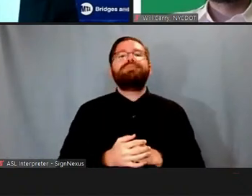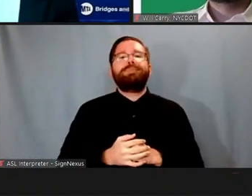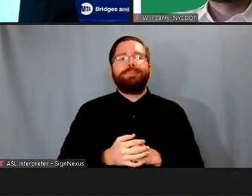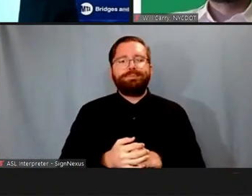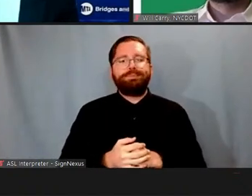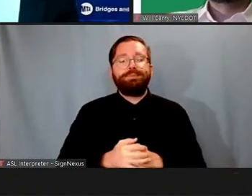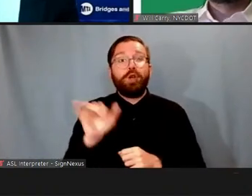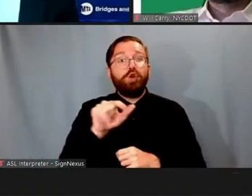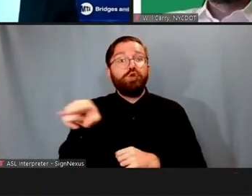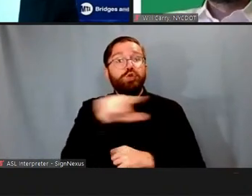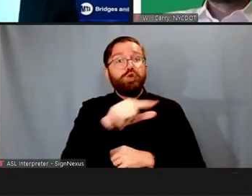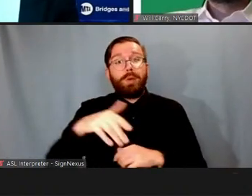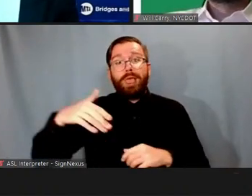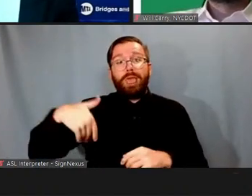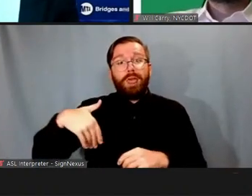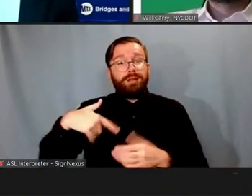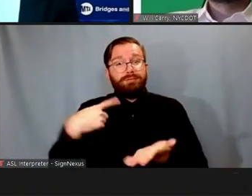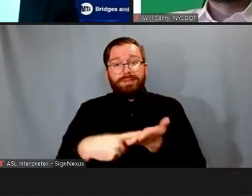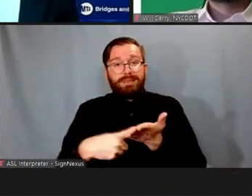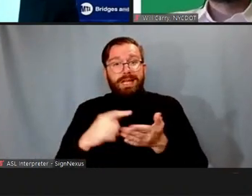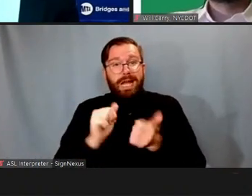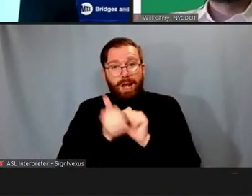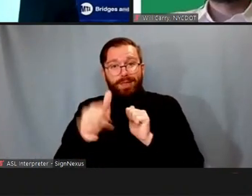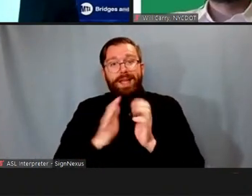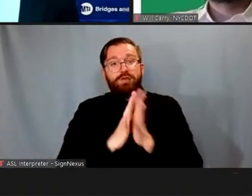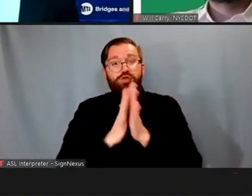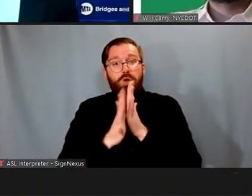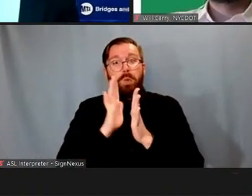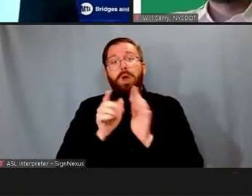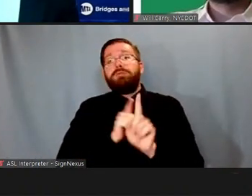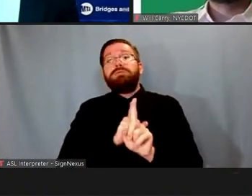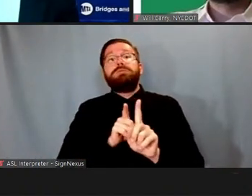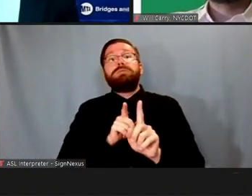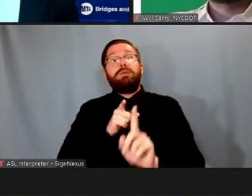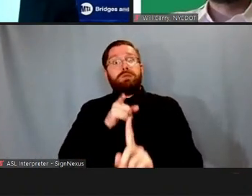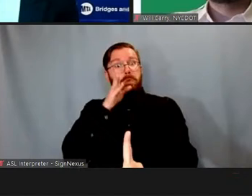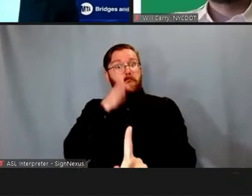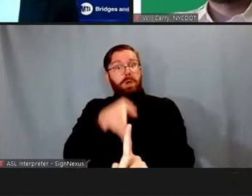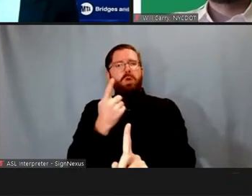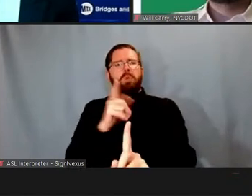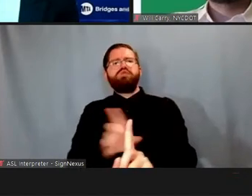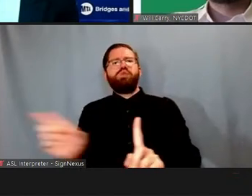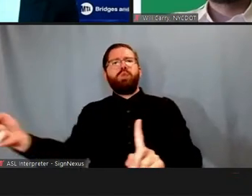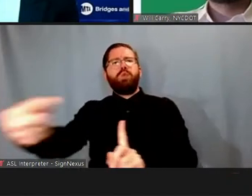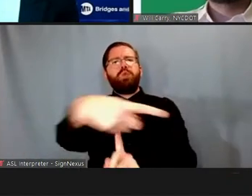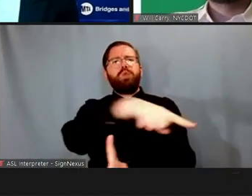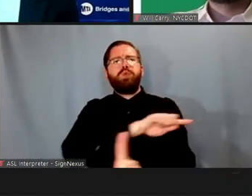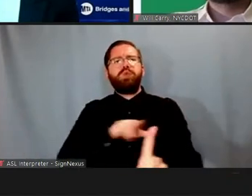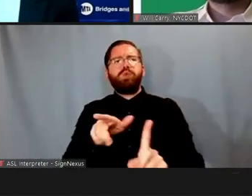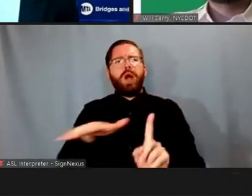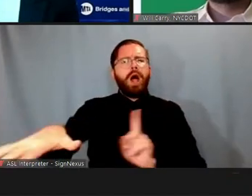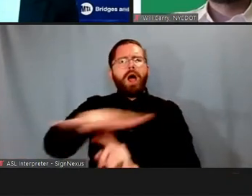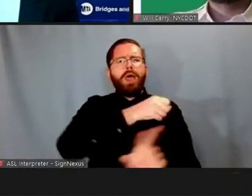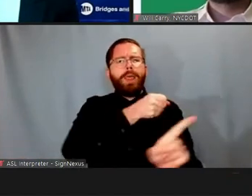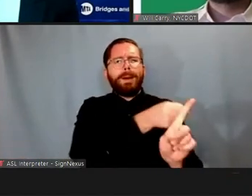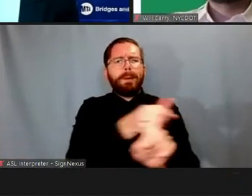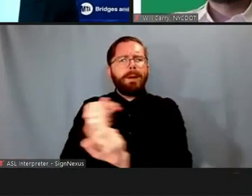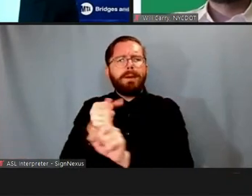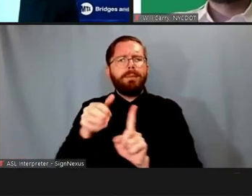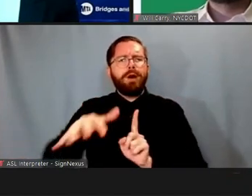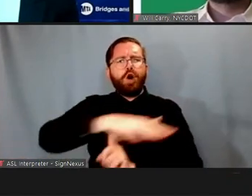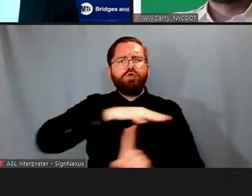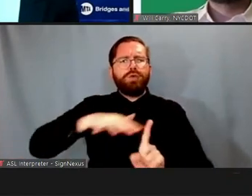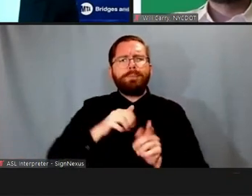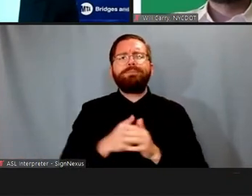redistribute congestion all the models you propose are theories or hypotheses there are no actual data you look at the cost of